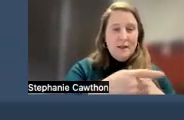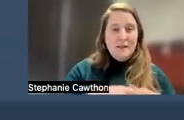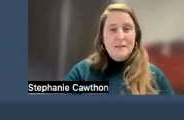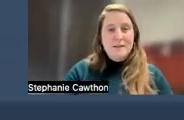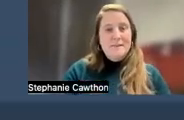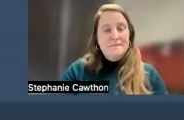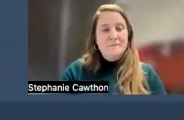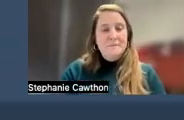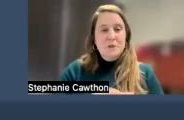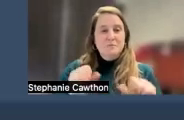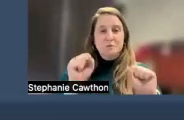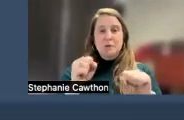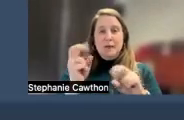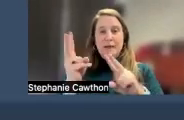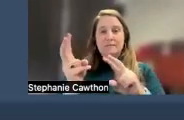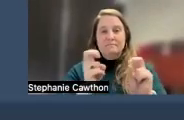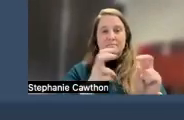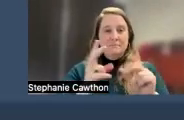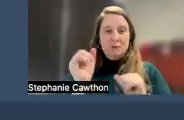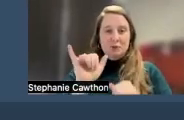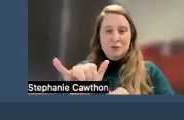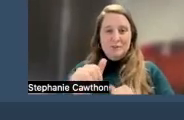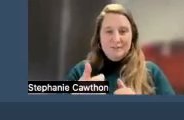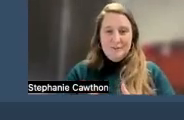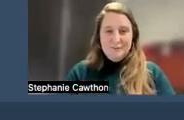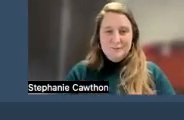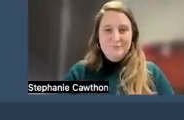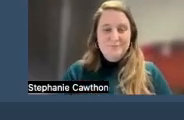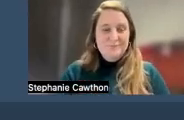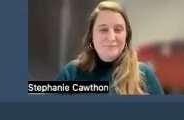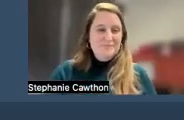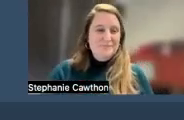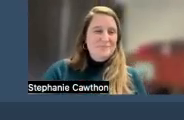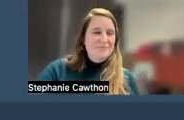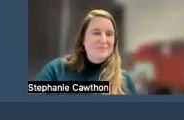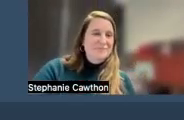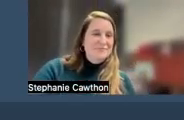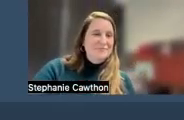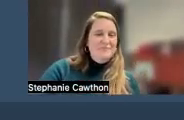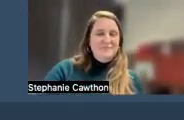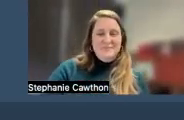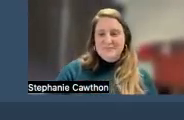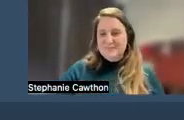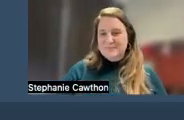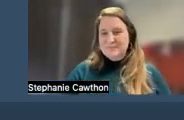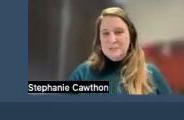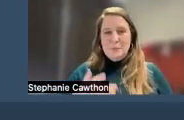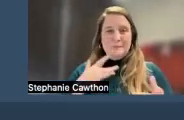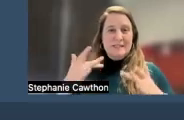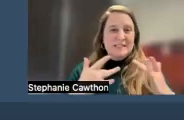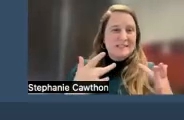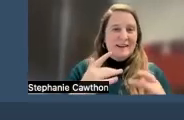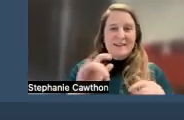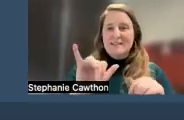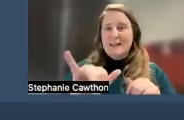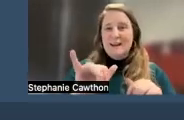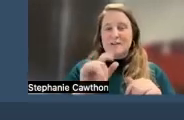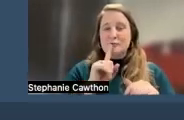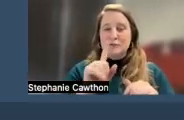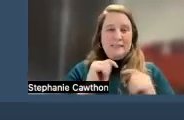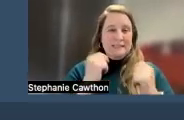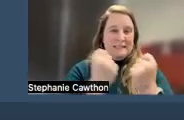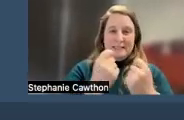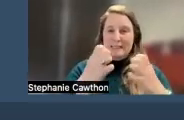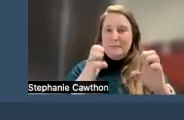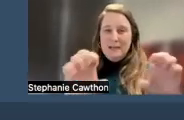on the slide. So you're able to download it in that way as well, the link or the QR code. So